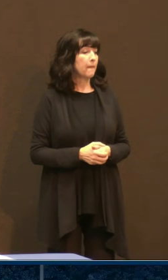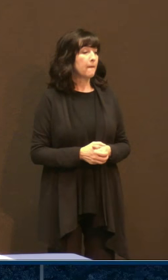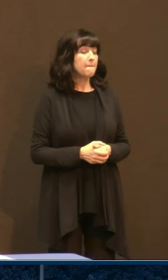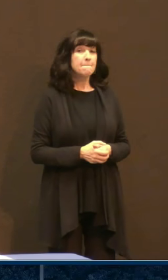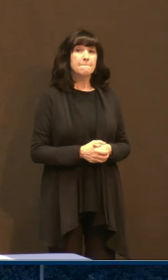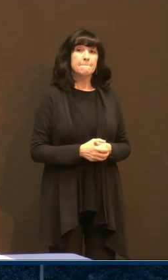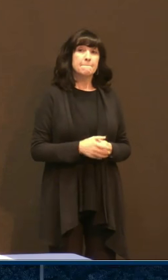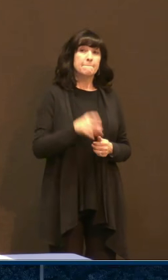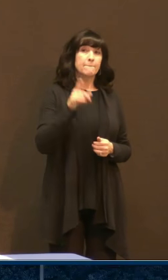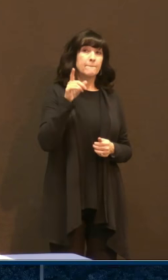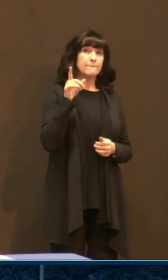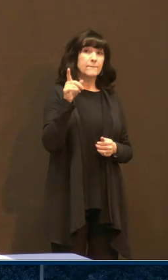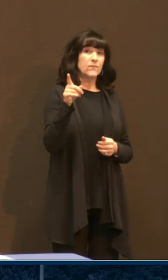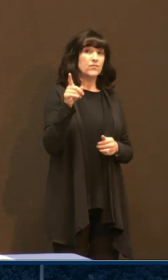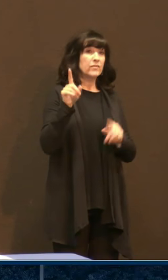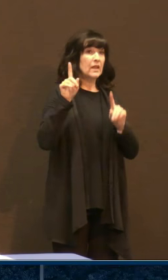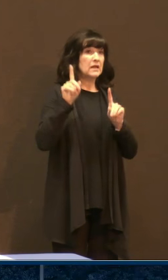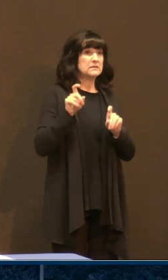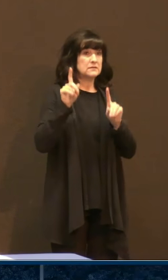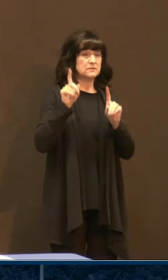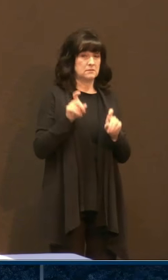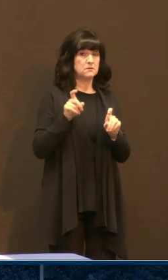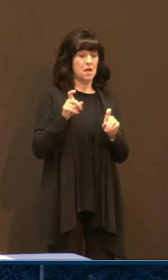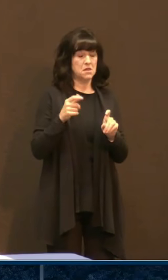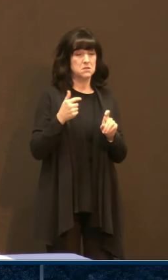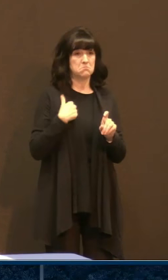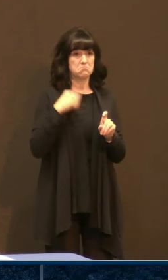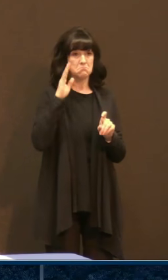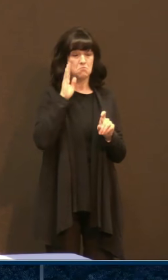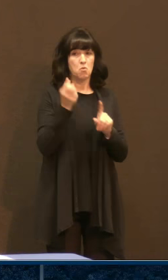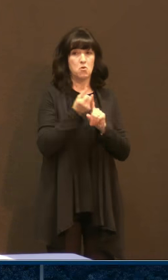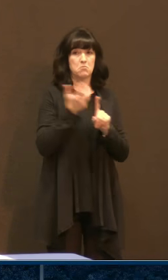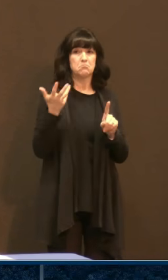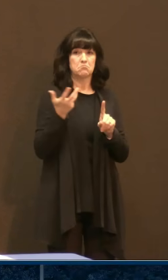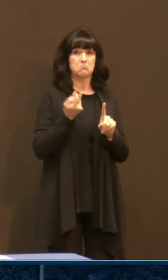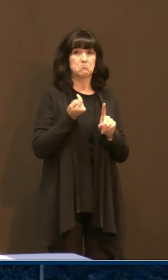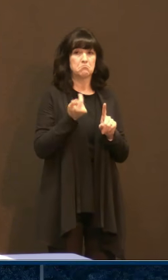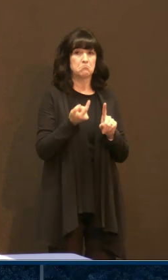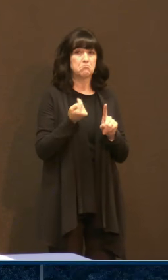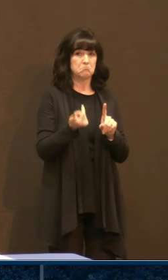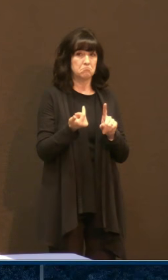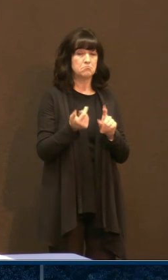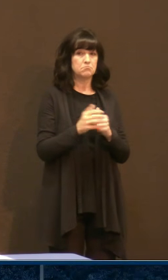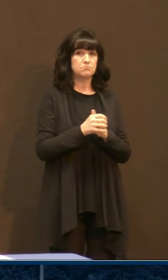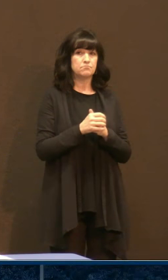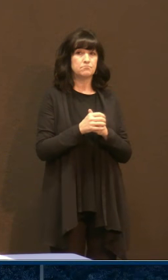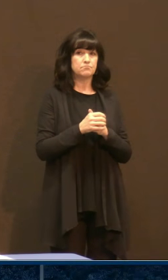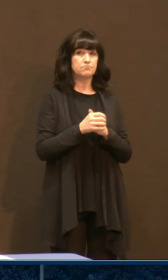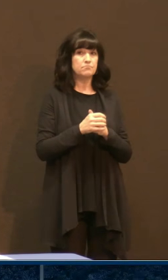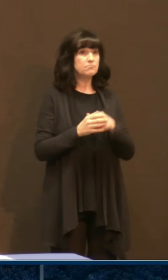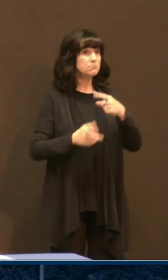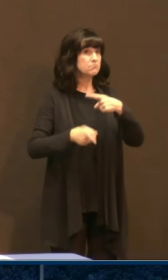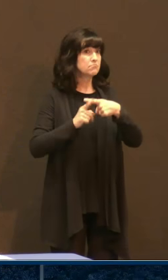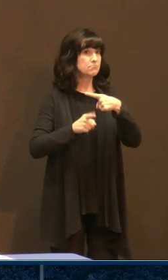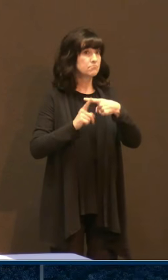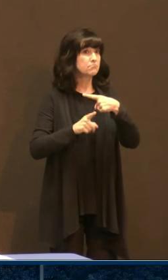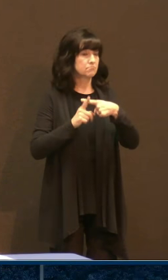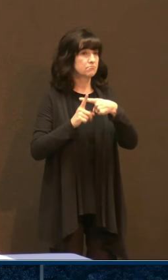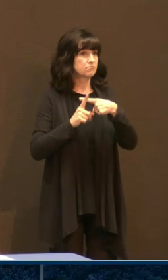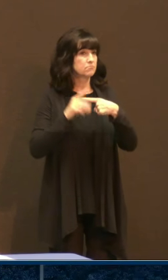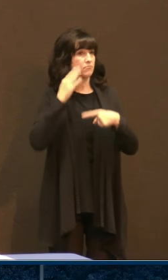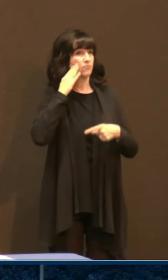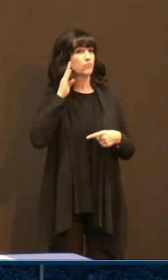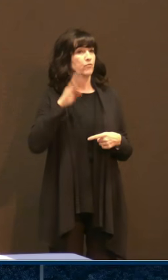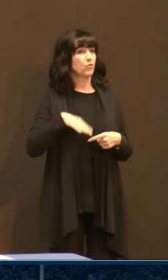I'll talk for testing just for a second. This is actually something, it's one of those good things that we're coming to. We know that we have